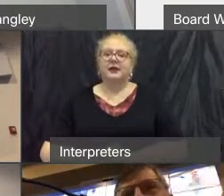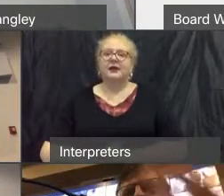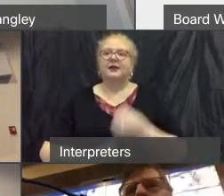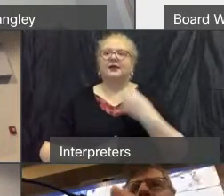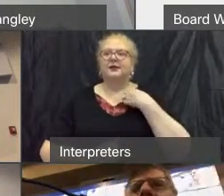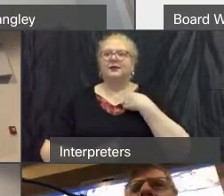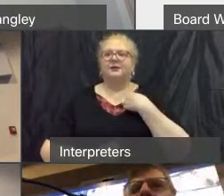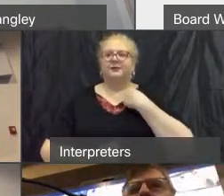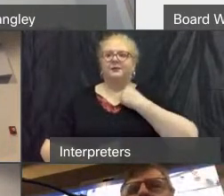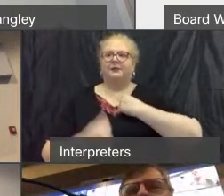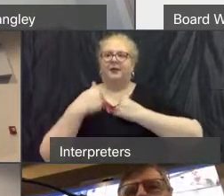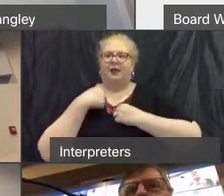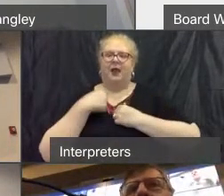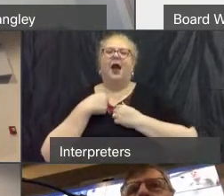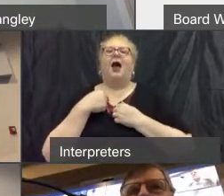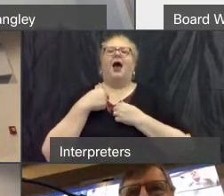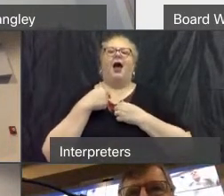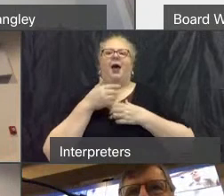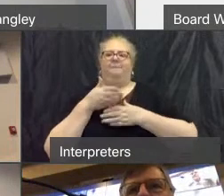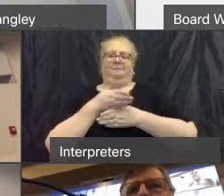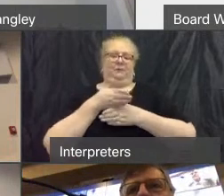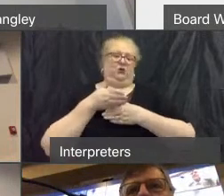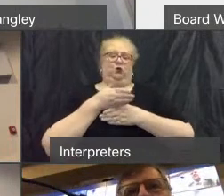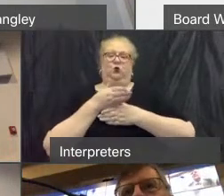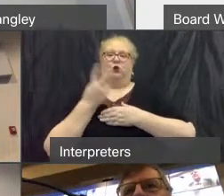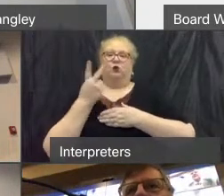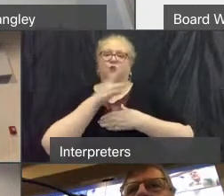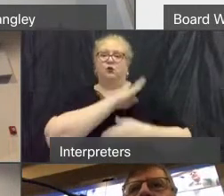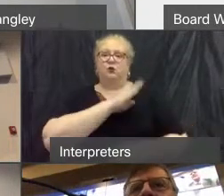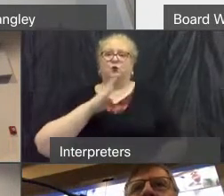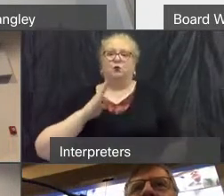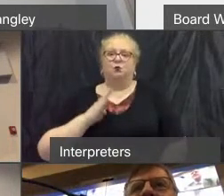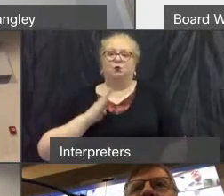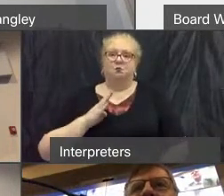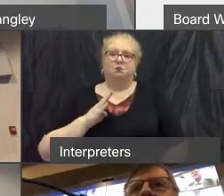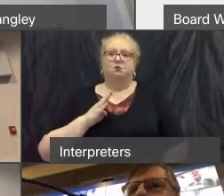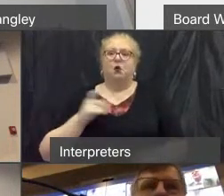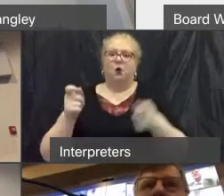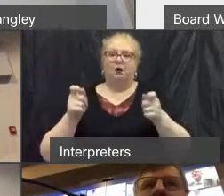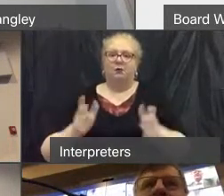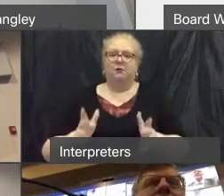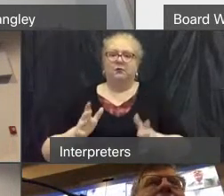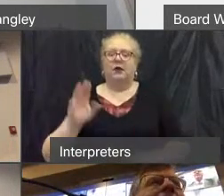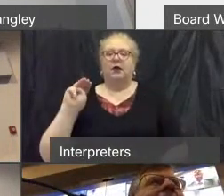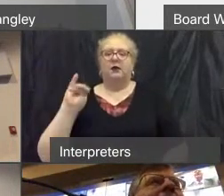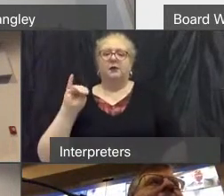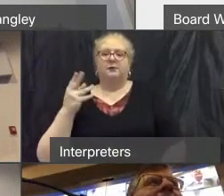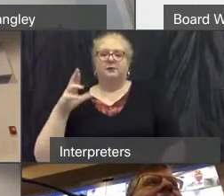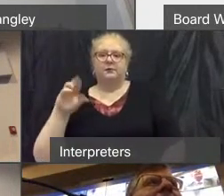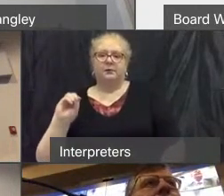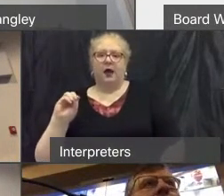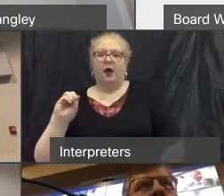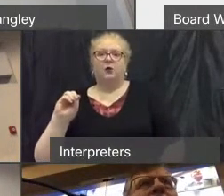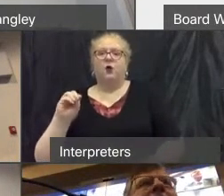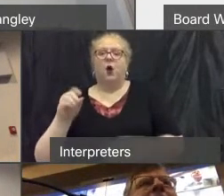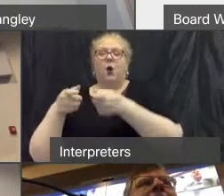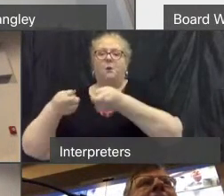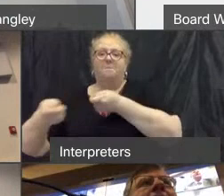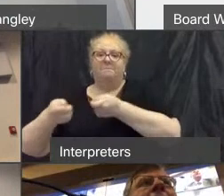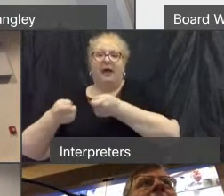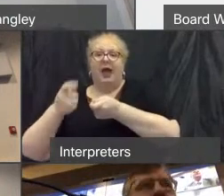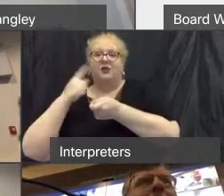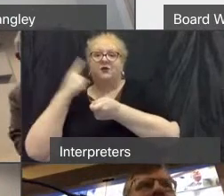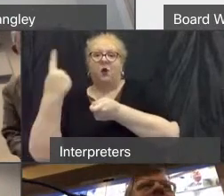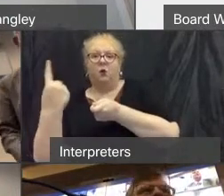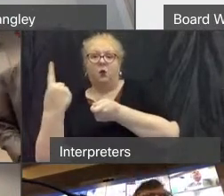I'm between two board members, so let me say this. What is micromanaging to one may be good policy making to the other, and you were all